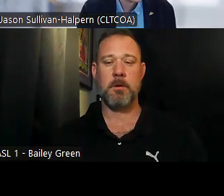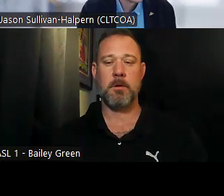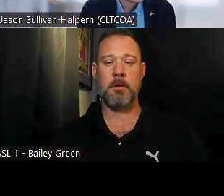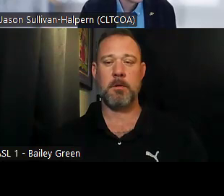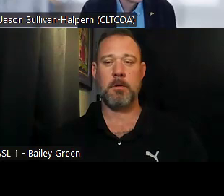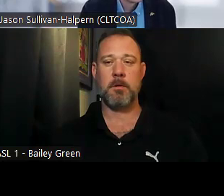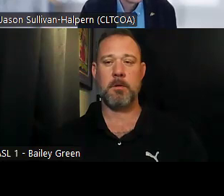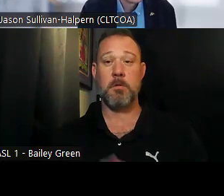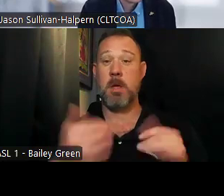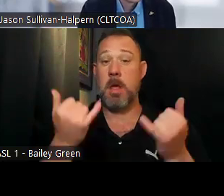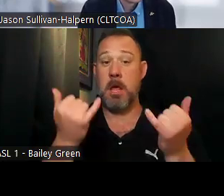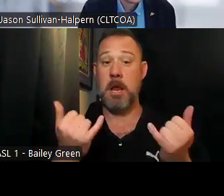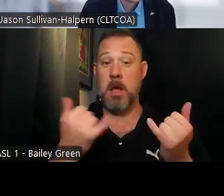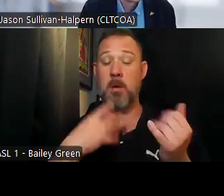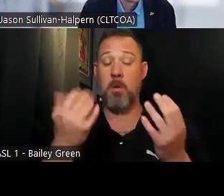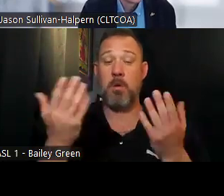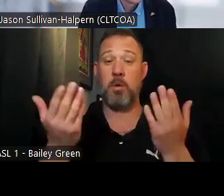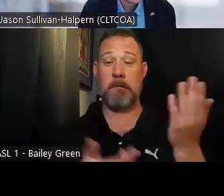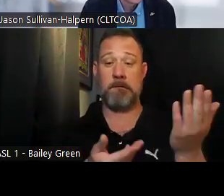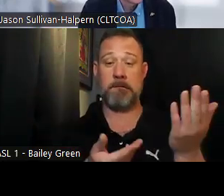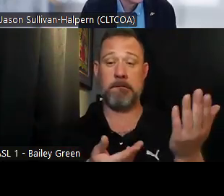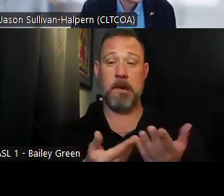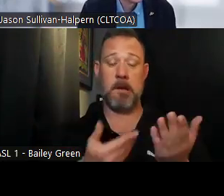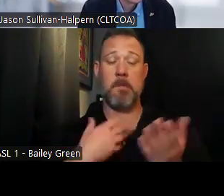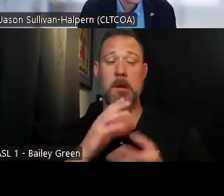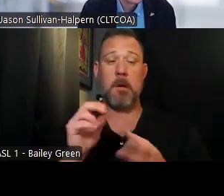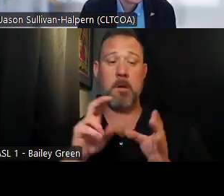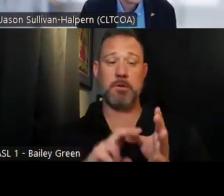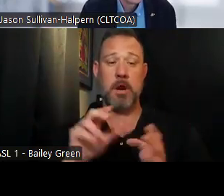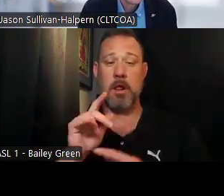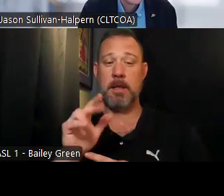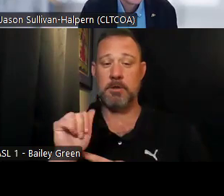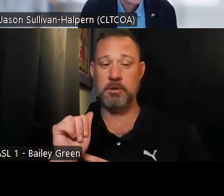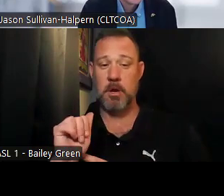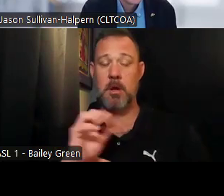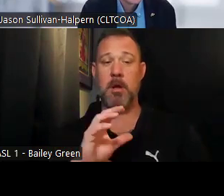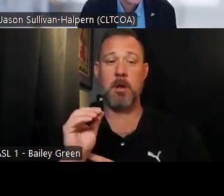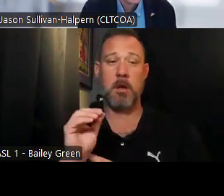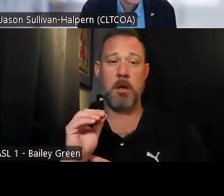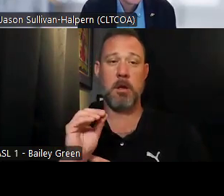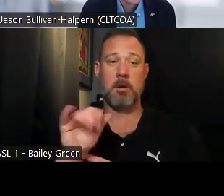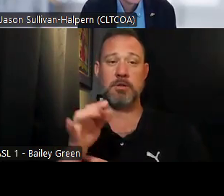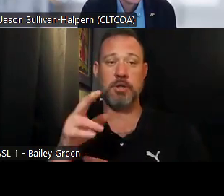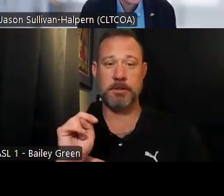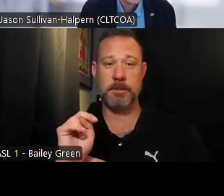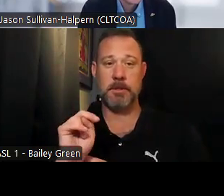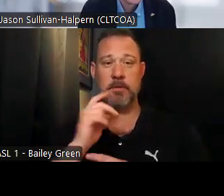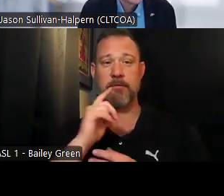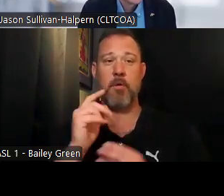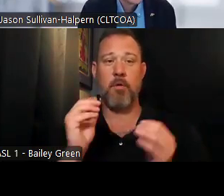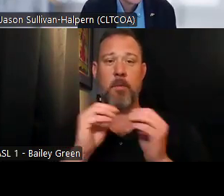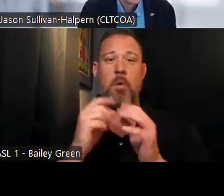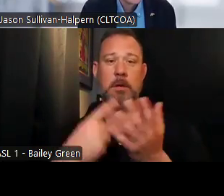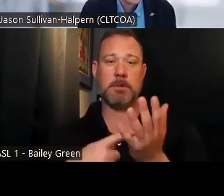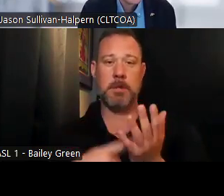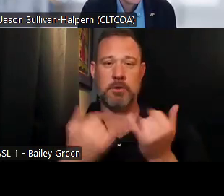At this time, I'd like to invite my co-chairs, Alicia and Jason, for further discussion of